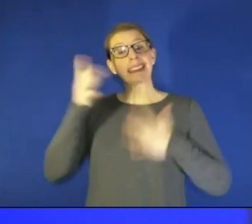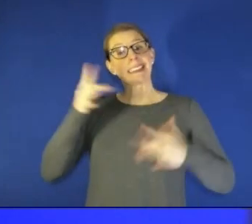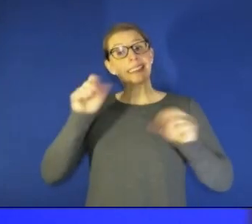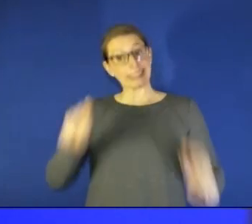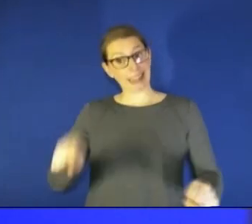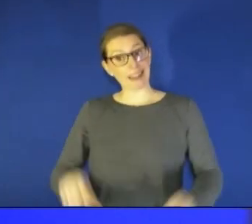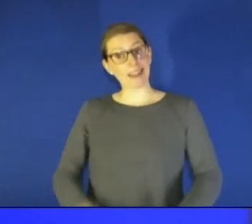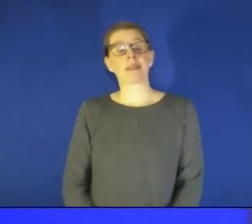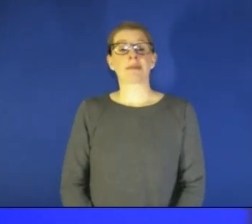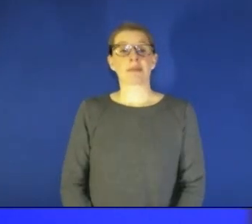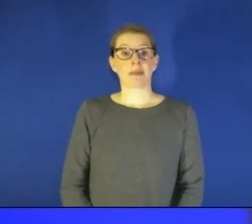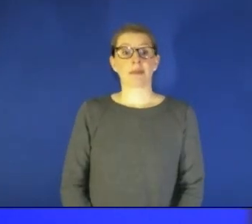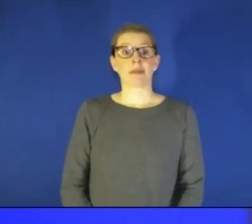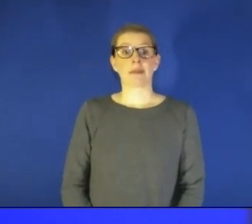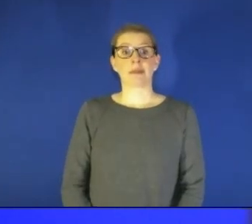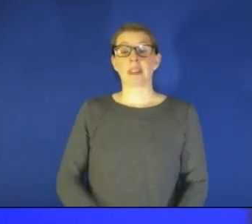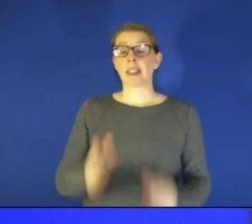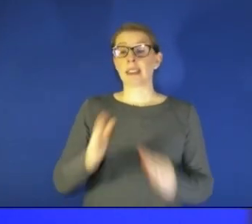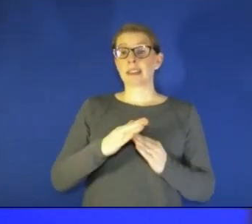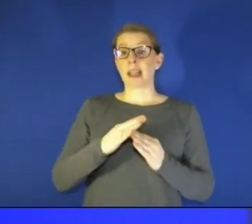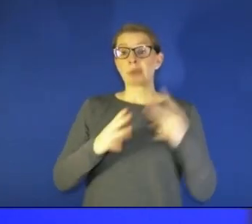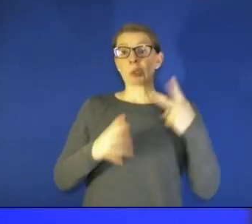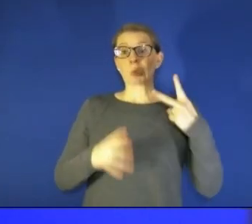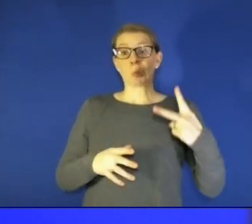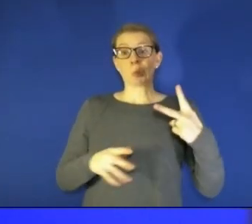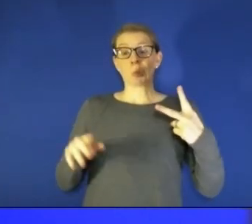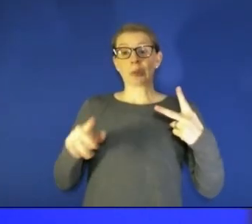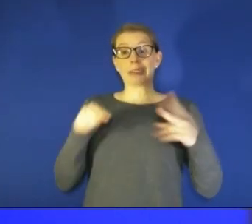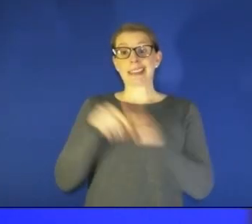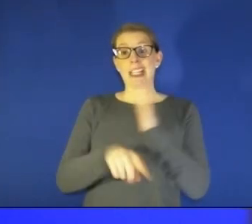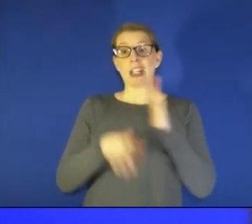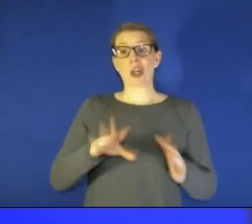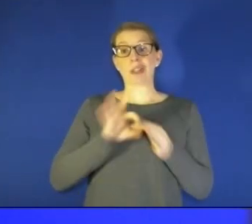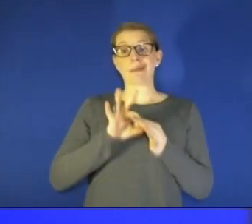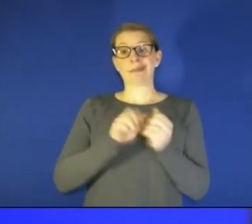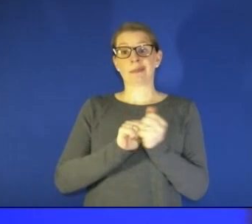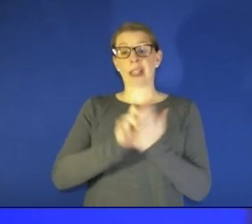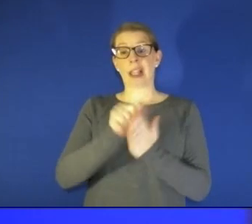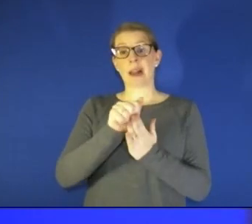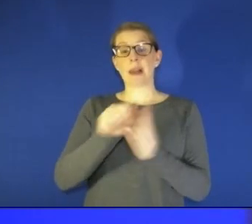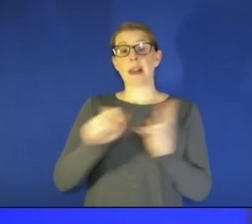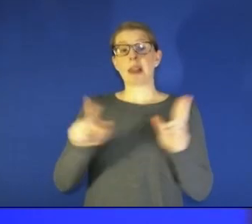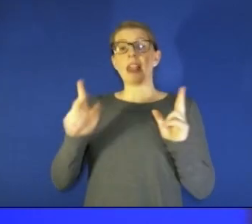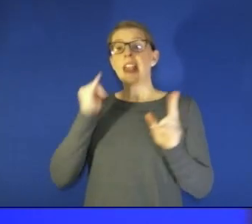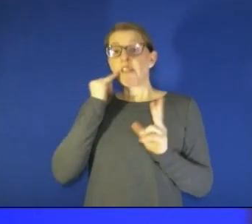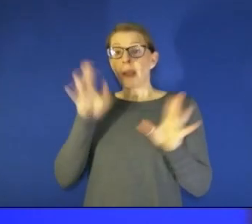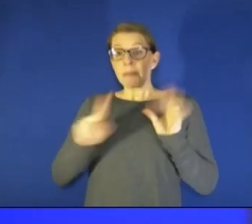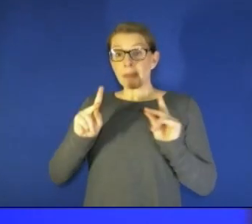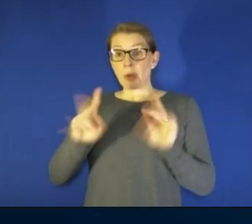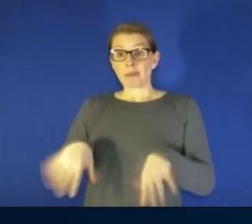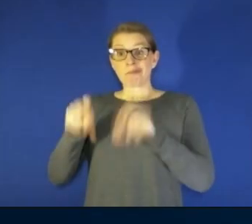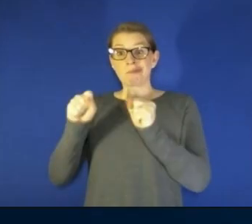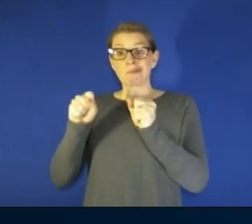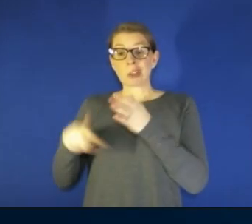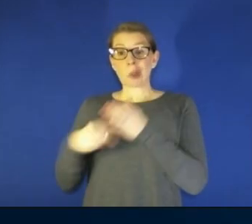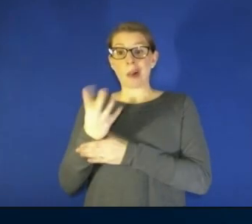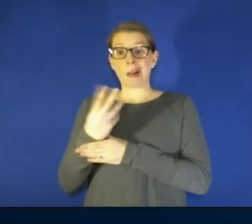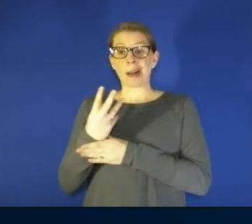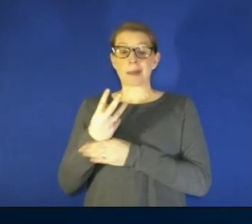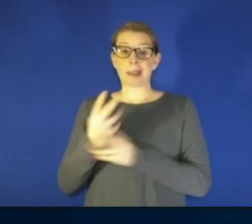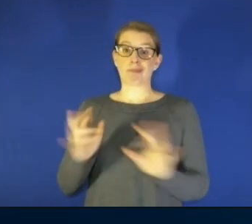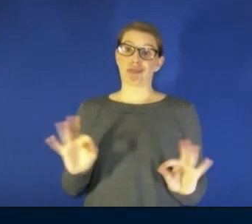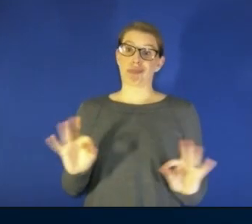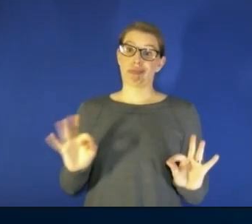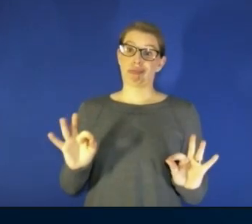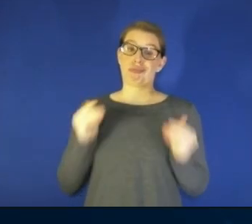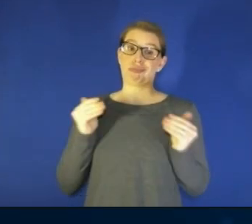number 2 killer in terms of cancers, and we can really prevent it if people will just get their colonoscopies. It's not that bad. All right. Dr. Hawkinson, your